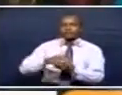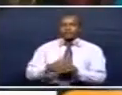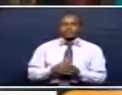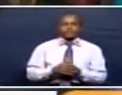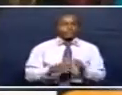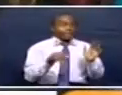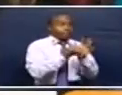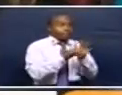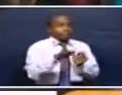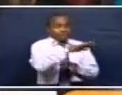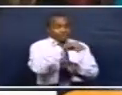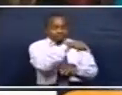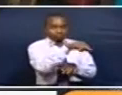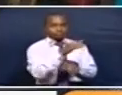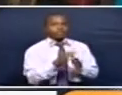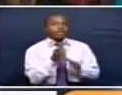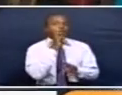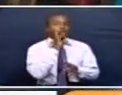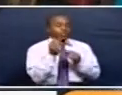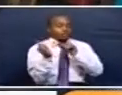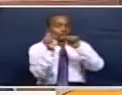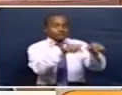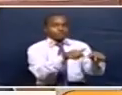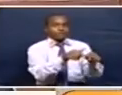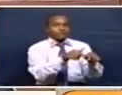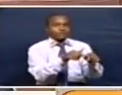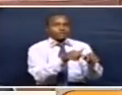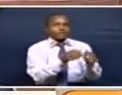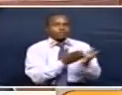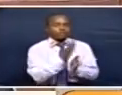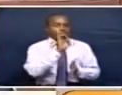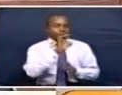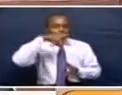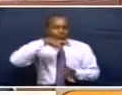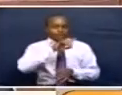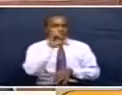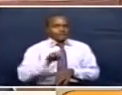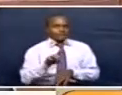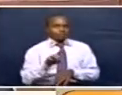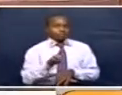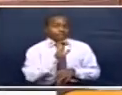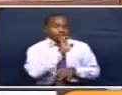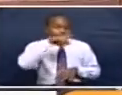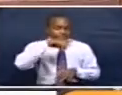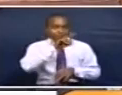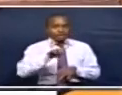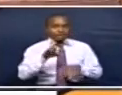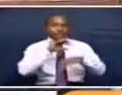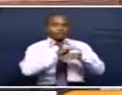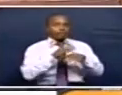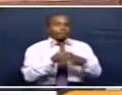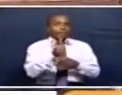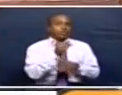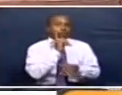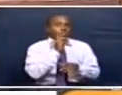with Mololongo is that the water that comes to Mololongo is by the EPZ. We have the EPZ. And the EPZ gets the water, buys the water